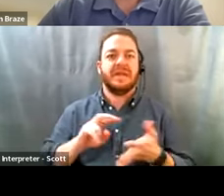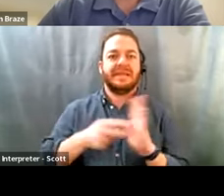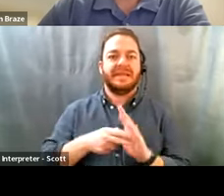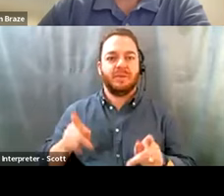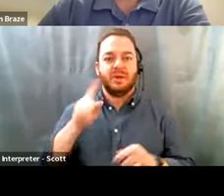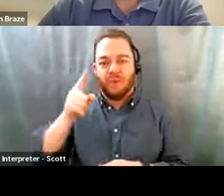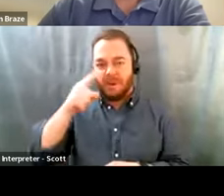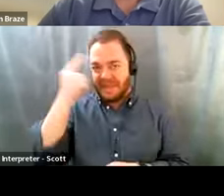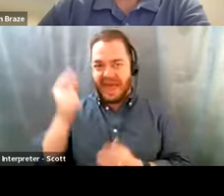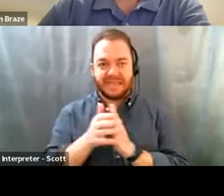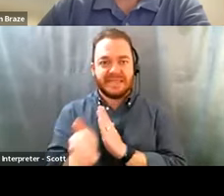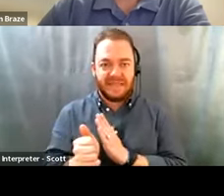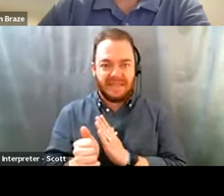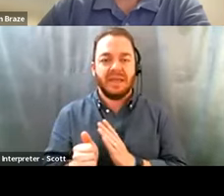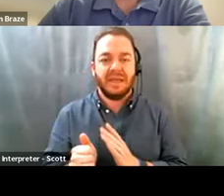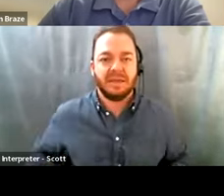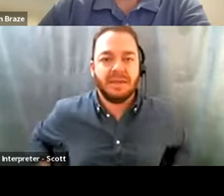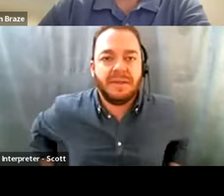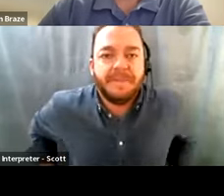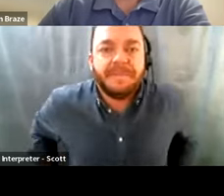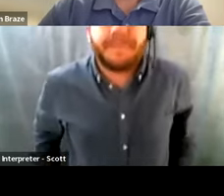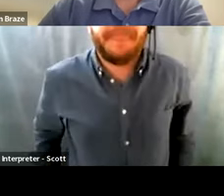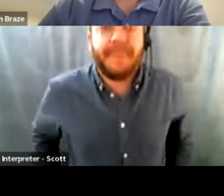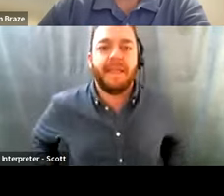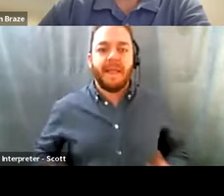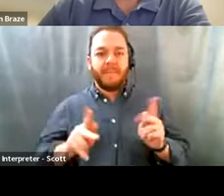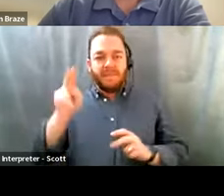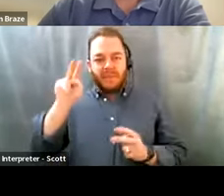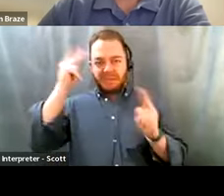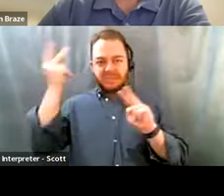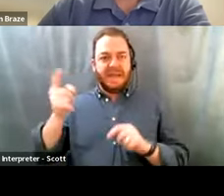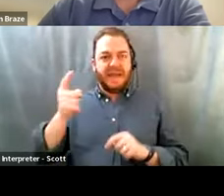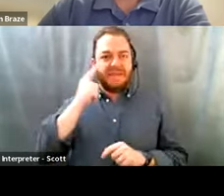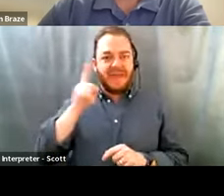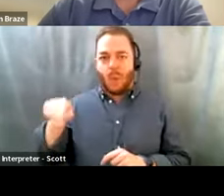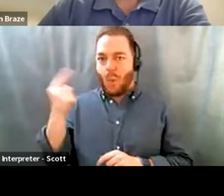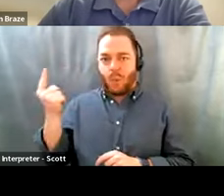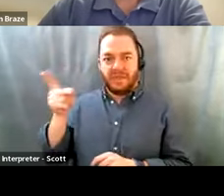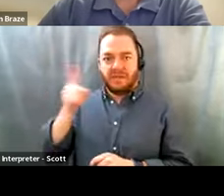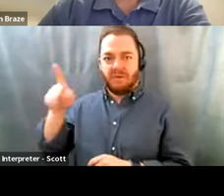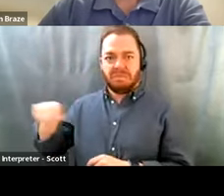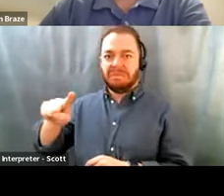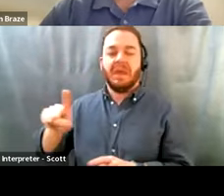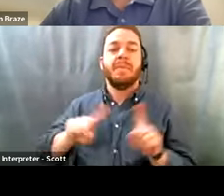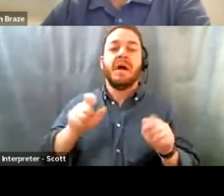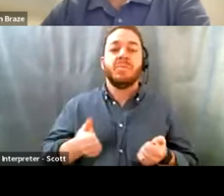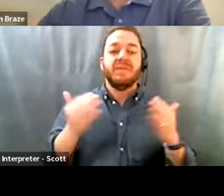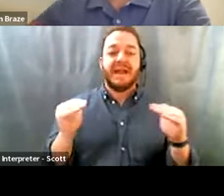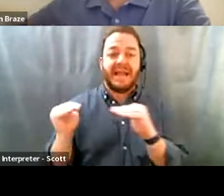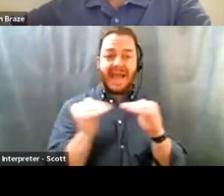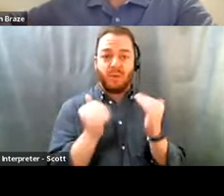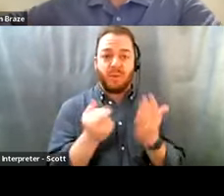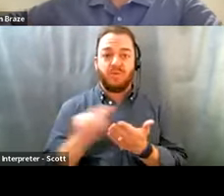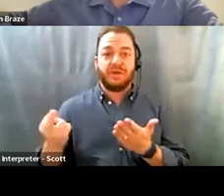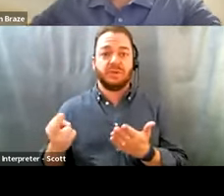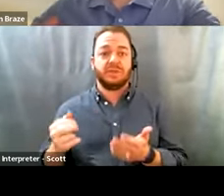for Black talent, there's a misconception that it's about set-asides. And it's really about providing equitable resources to